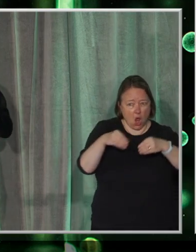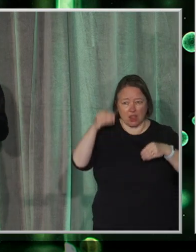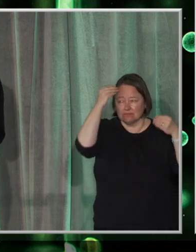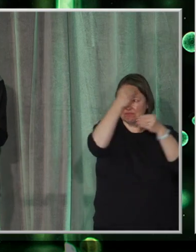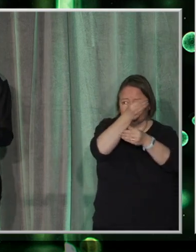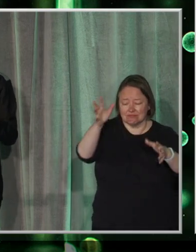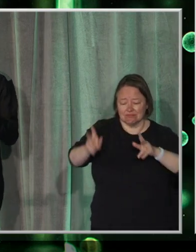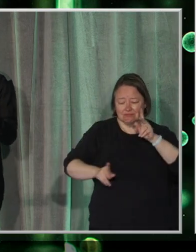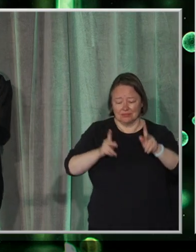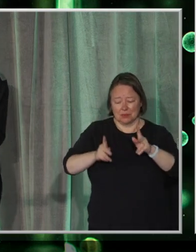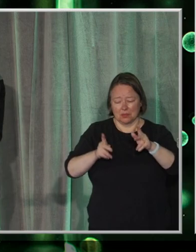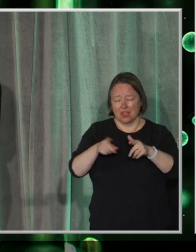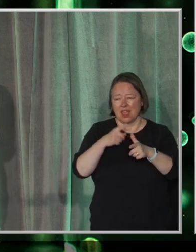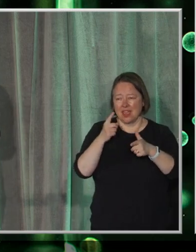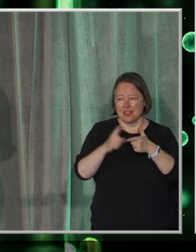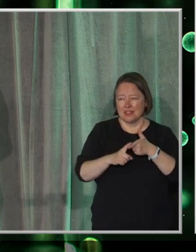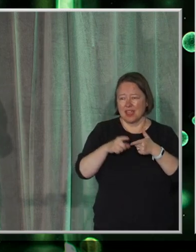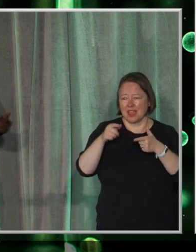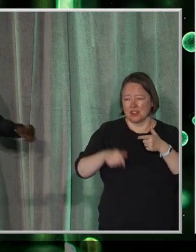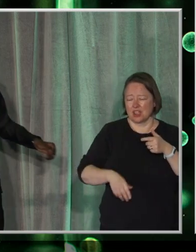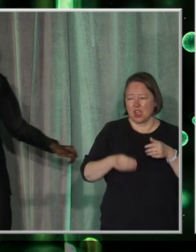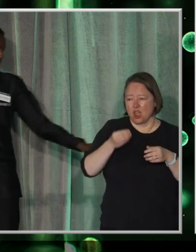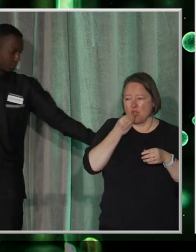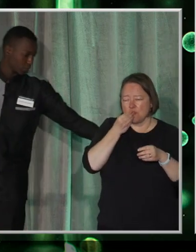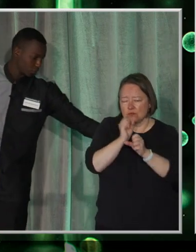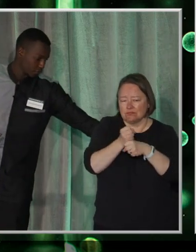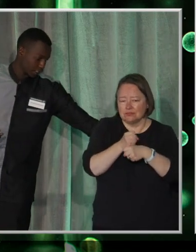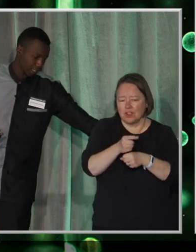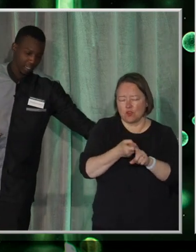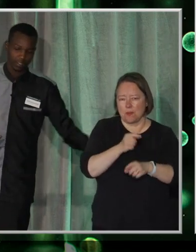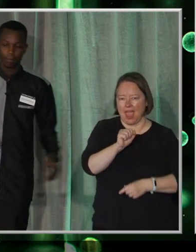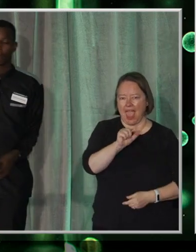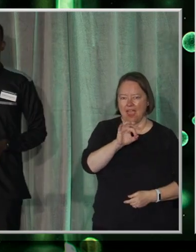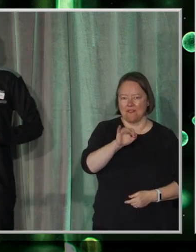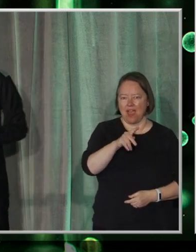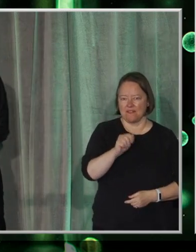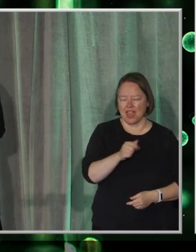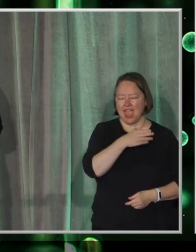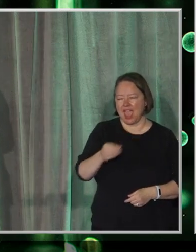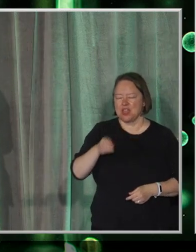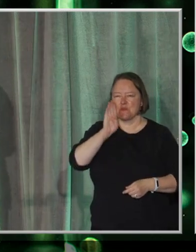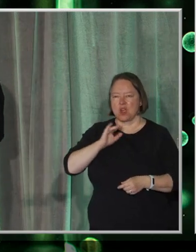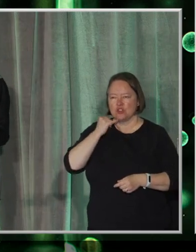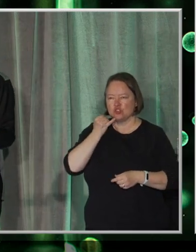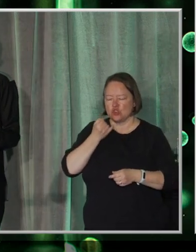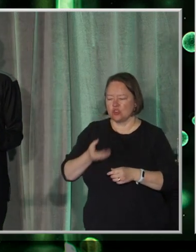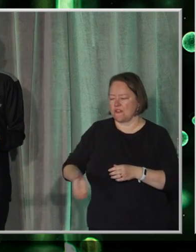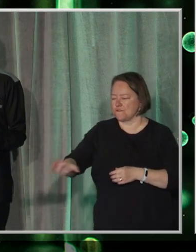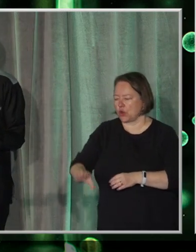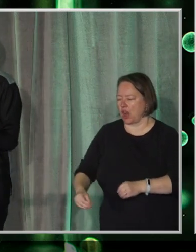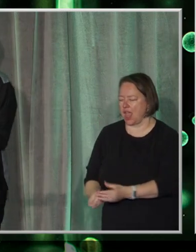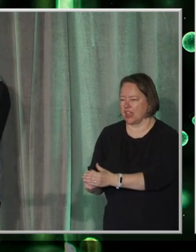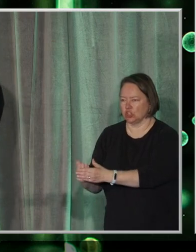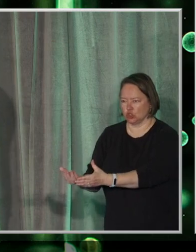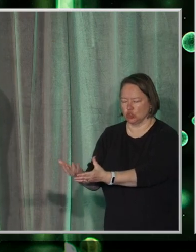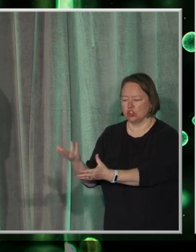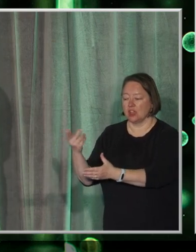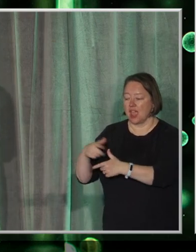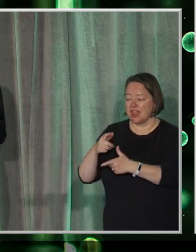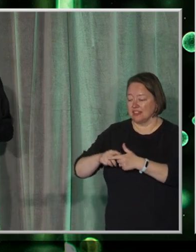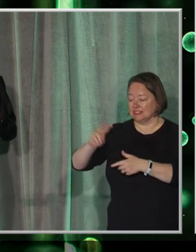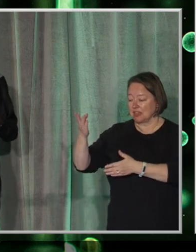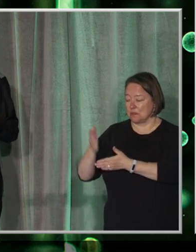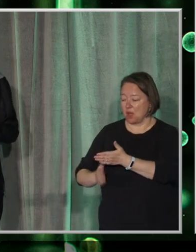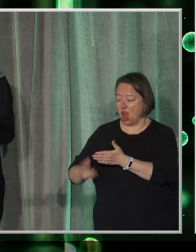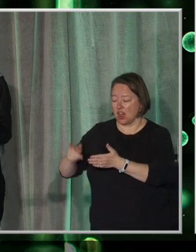We will gain the profit through the production of alfalfa and the brown juice fertilizer. And in the second phase will be the completing the puzzle,